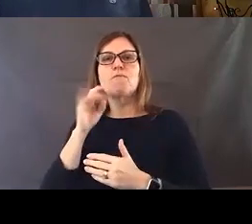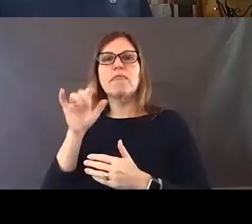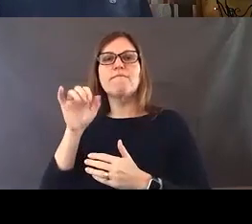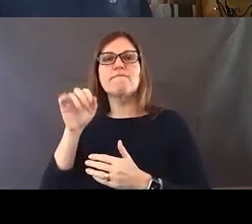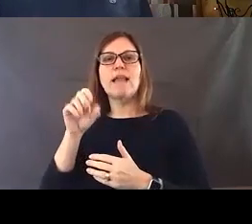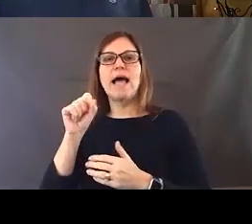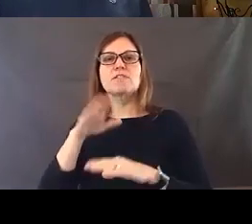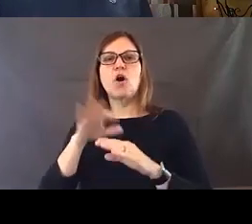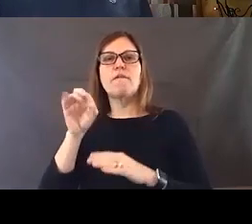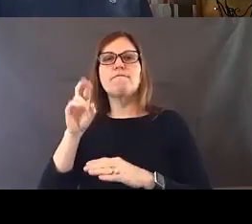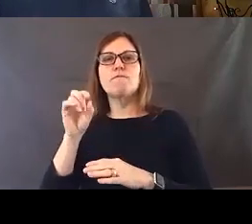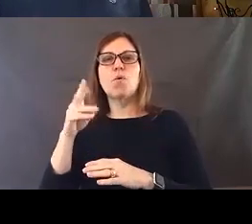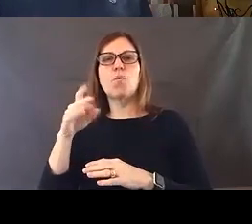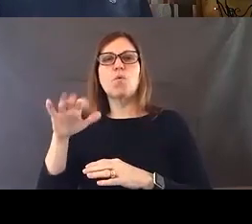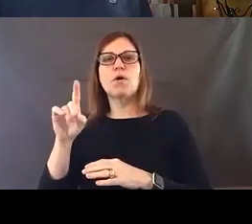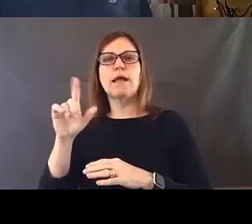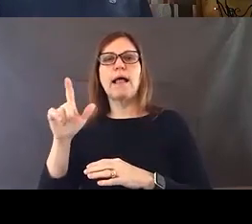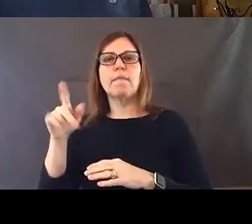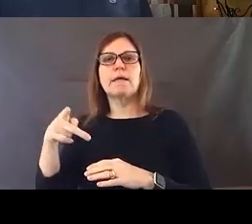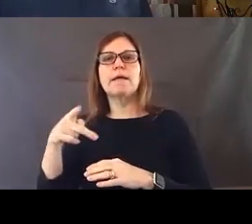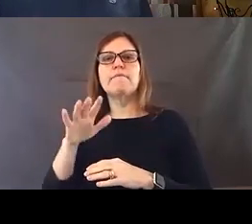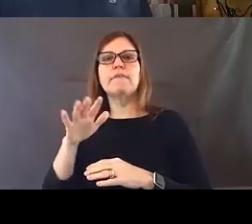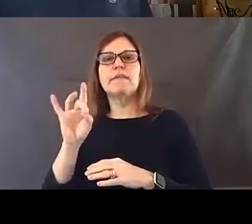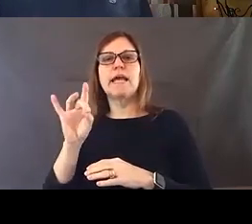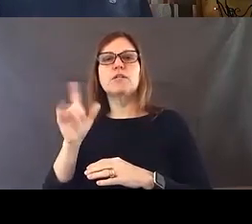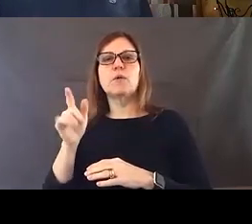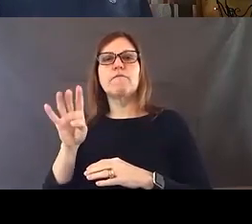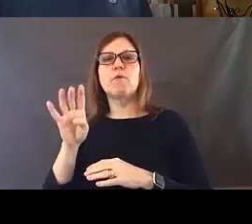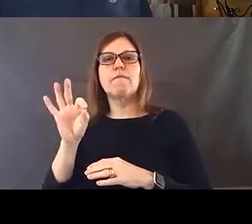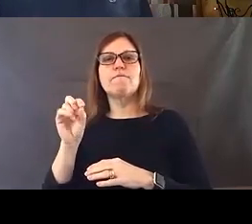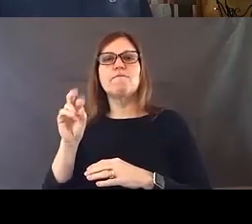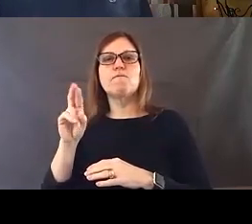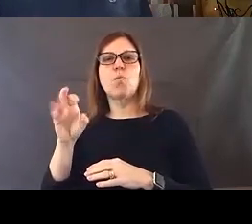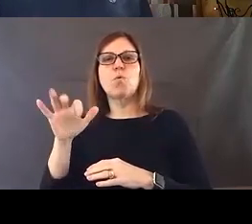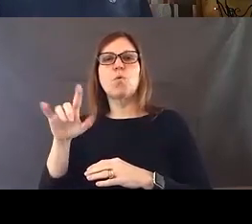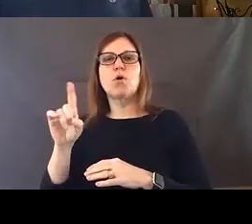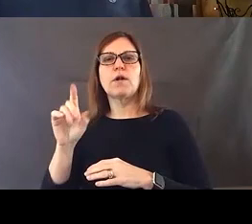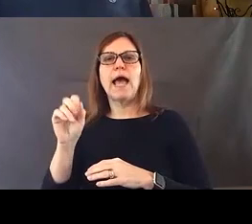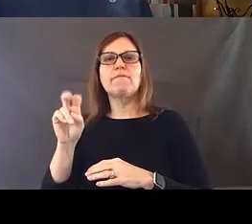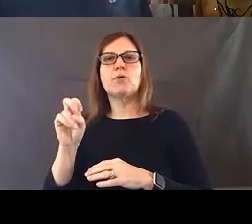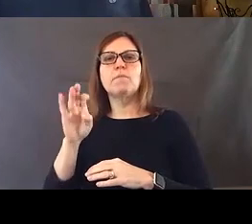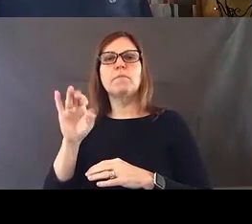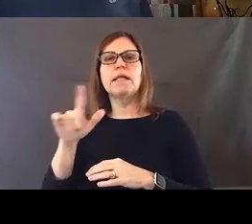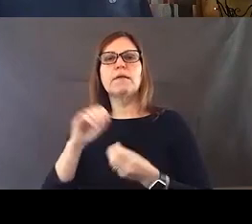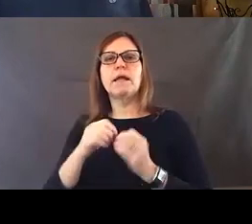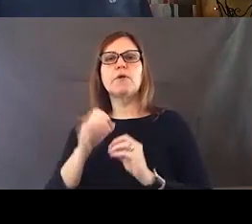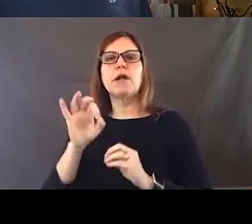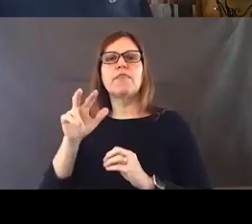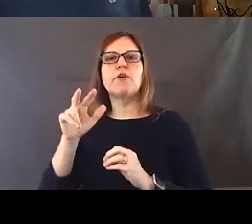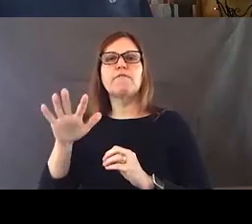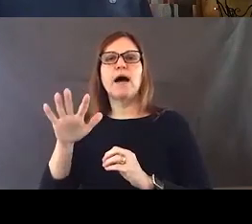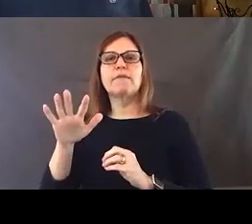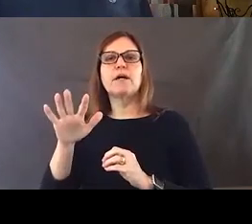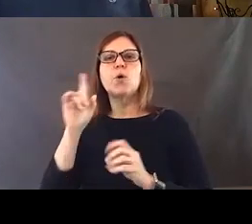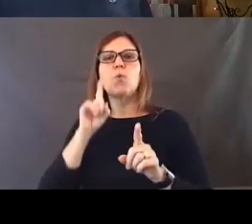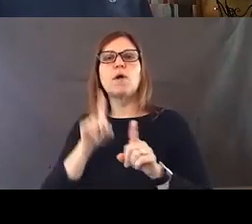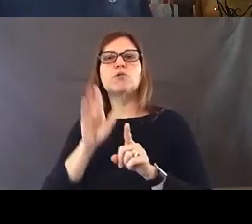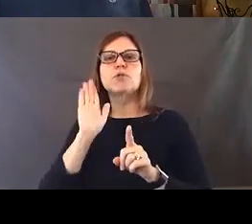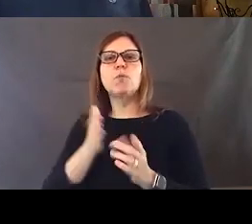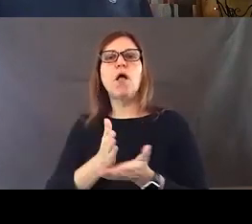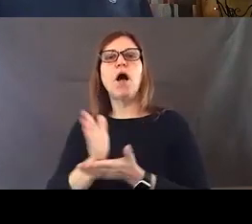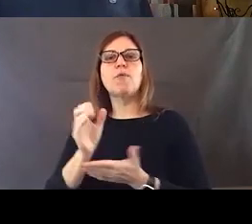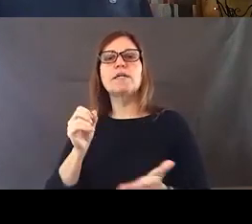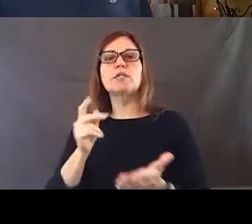LP, 5824 Forward Avenue. Bill Number 935, Resolution authorizing the approval of